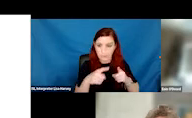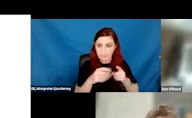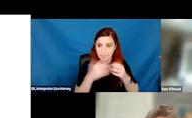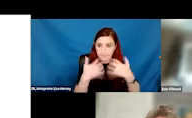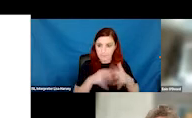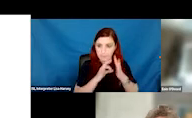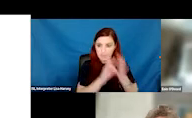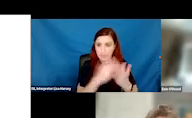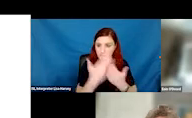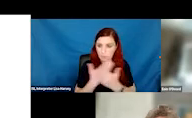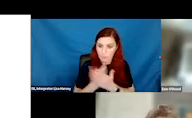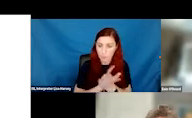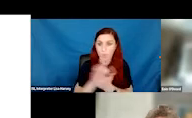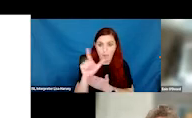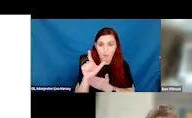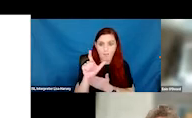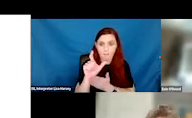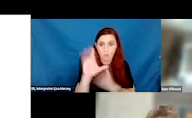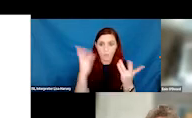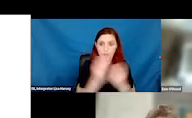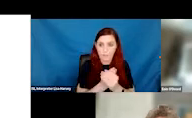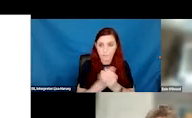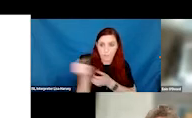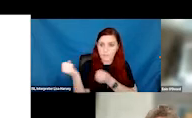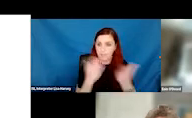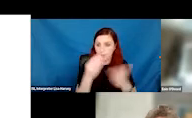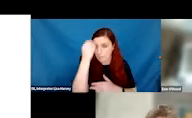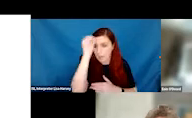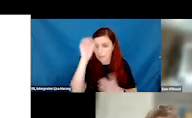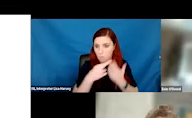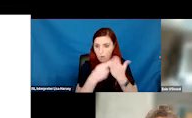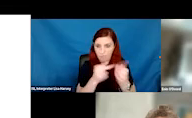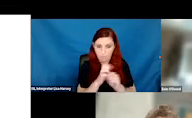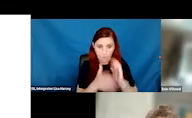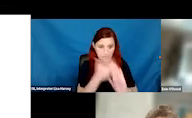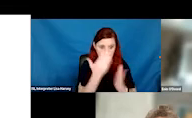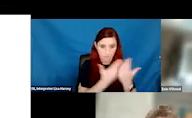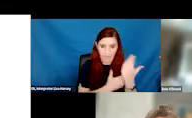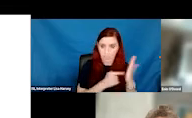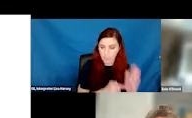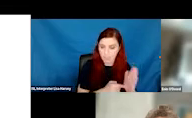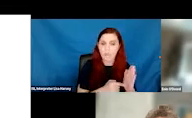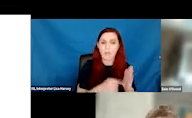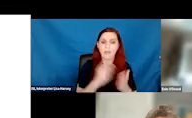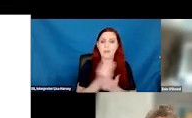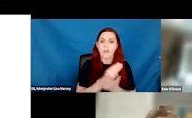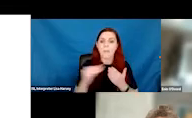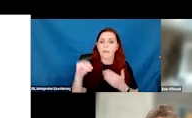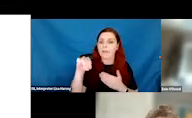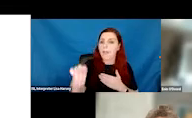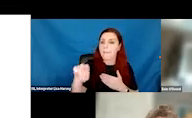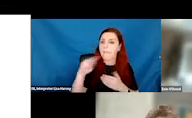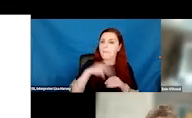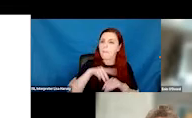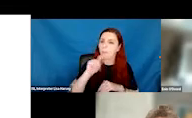12 documents delivering the compliance with the requirements of the building regulations. Part M is